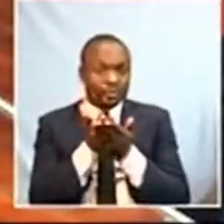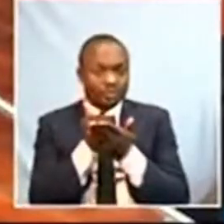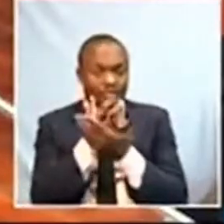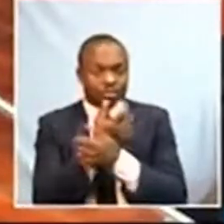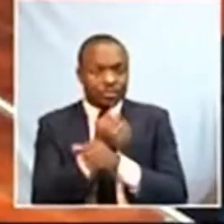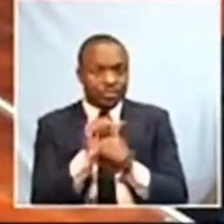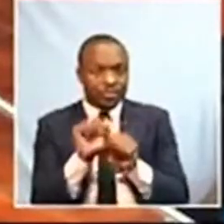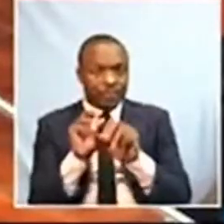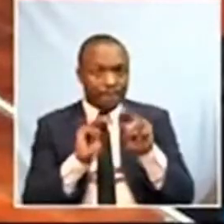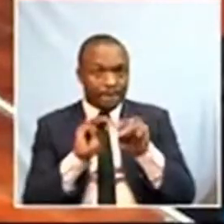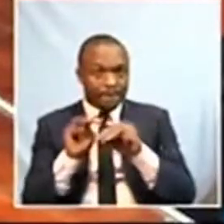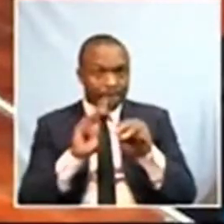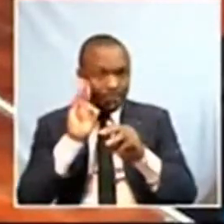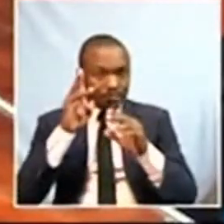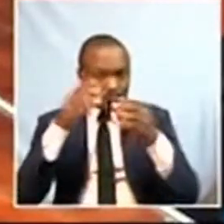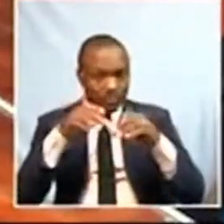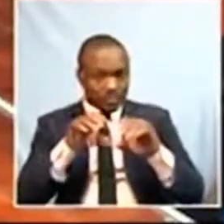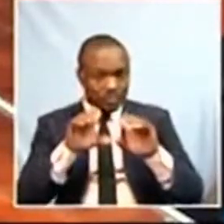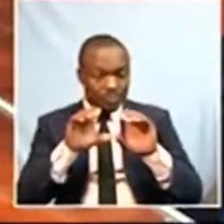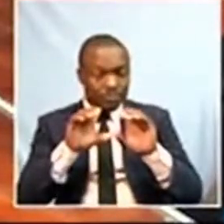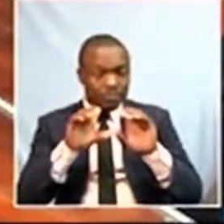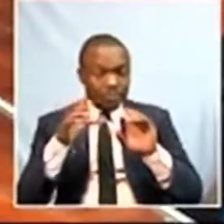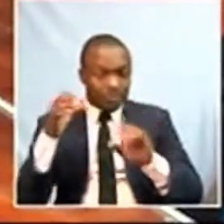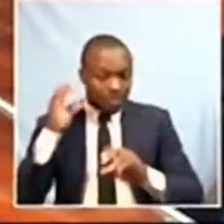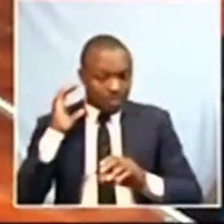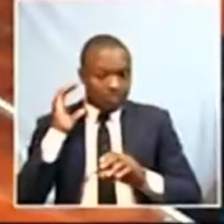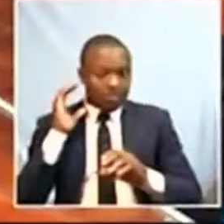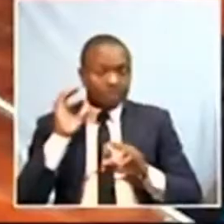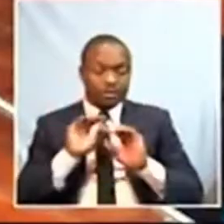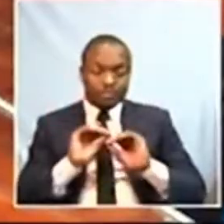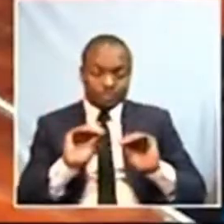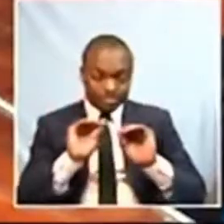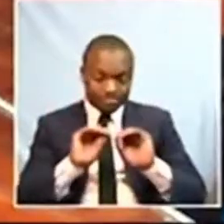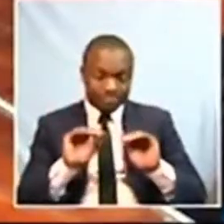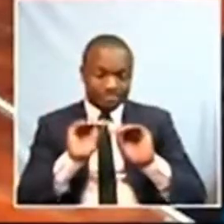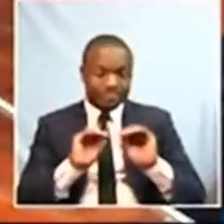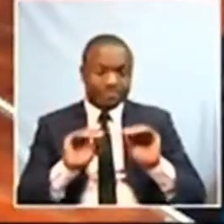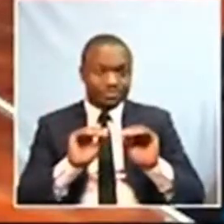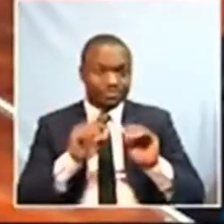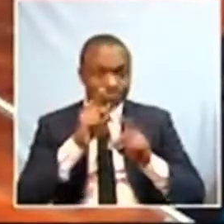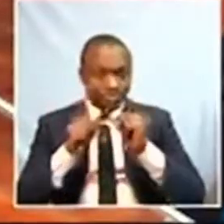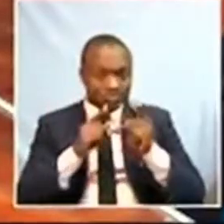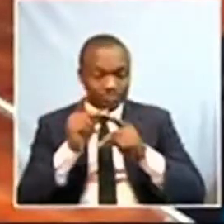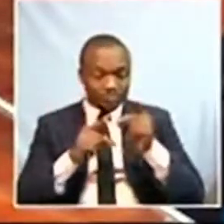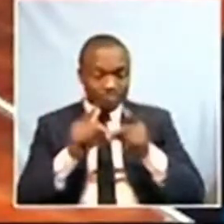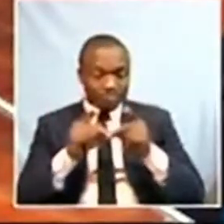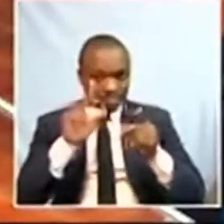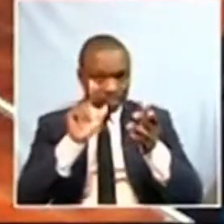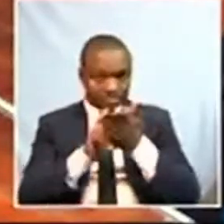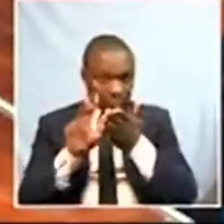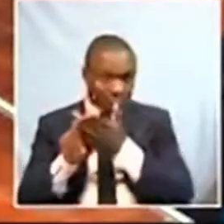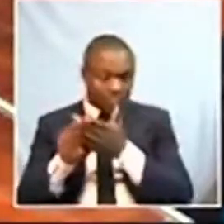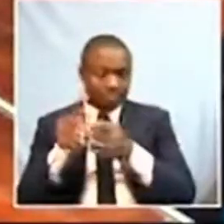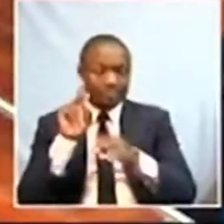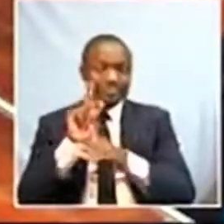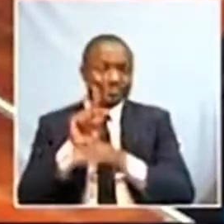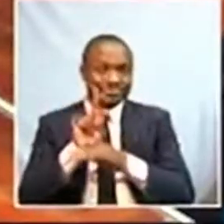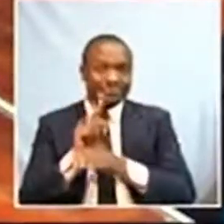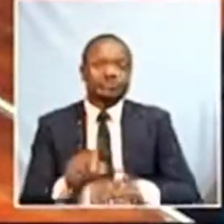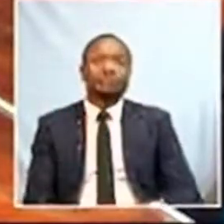measure. Management will continue capacity building on the process of variation of approved projects.